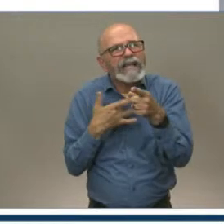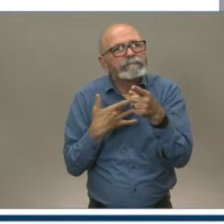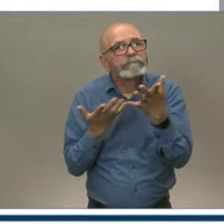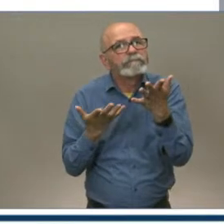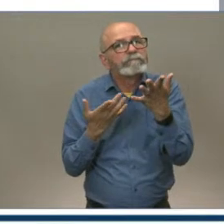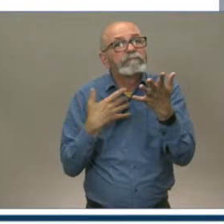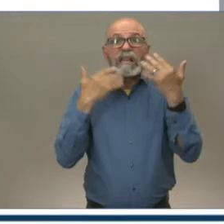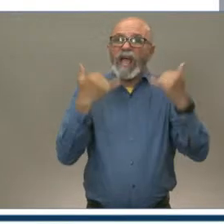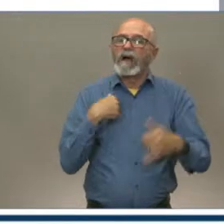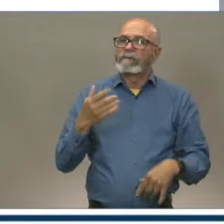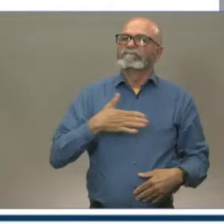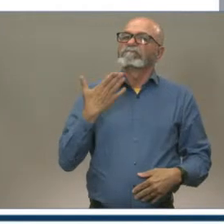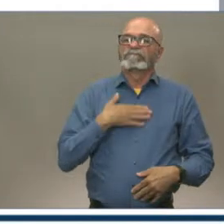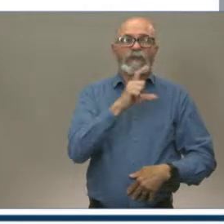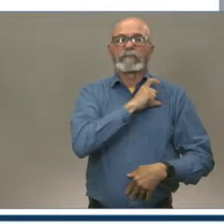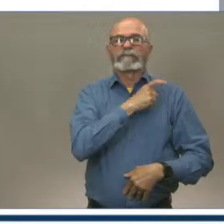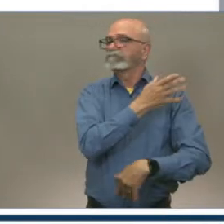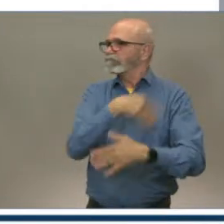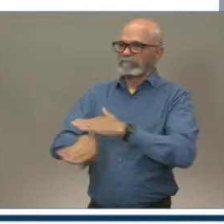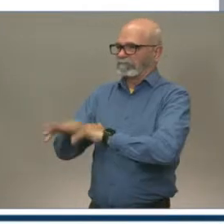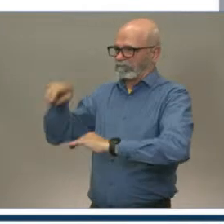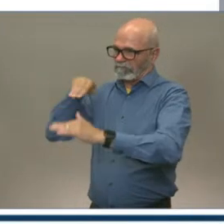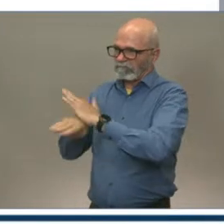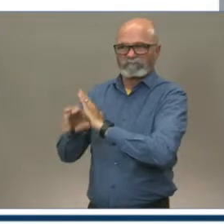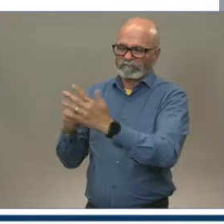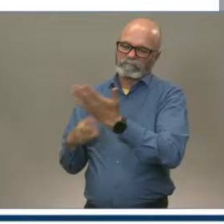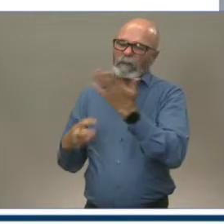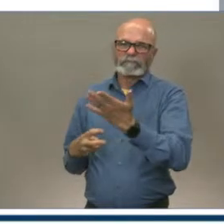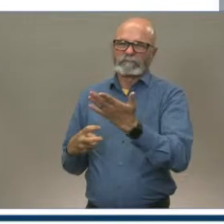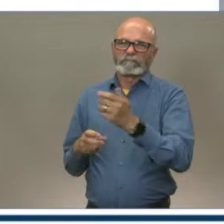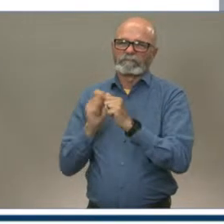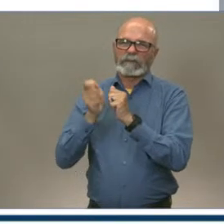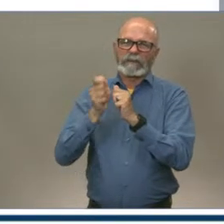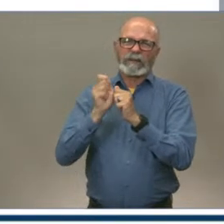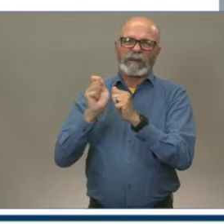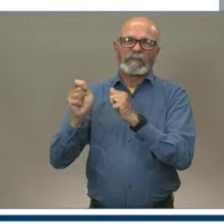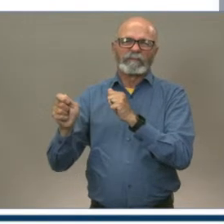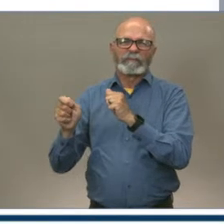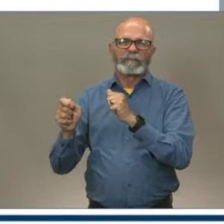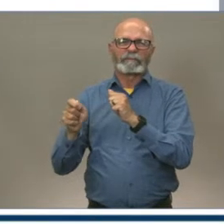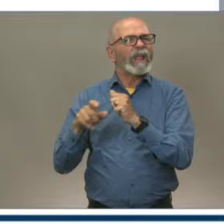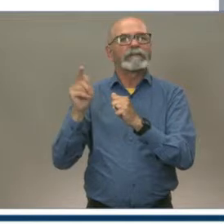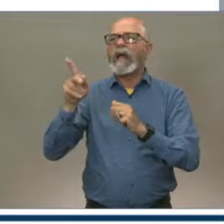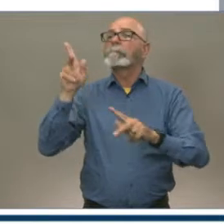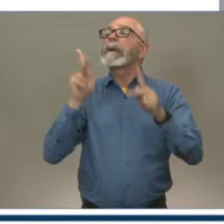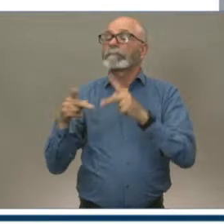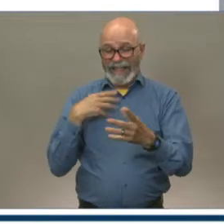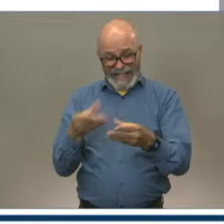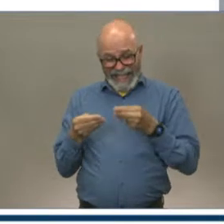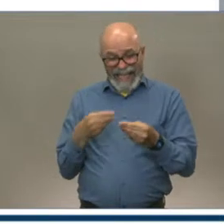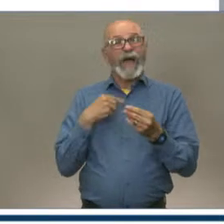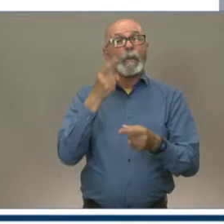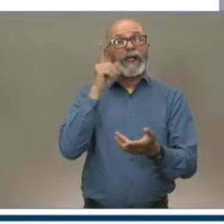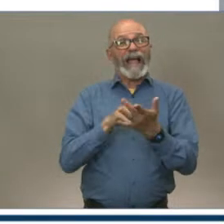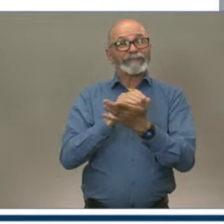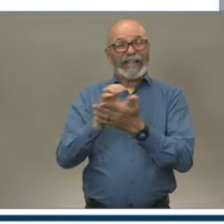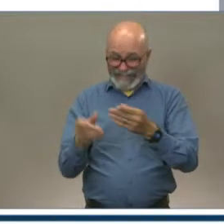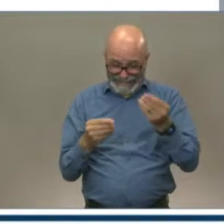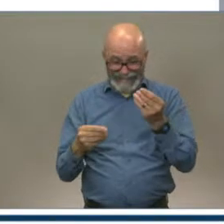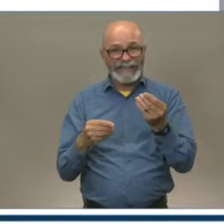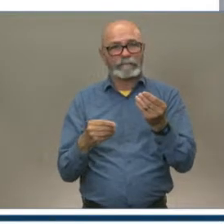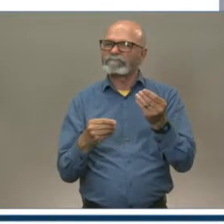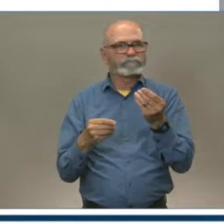quickly and issued fines, but the current fine does not seem to be enough of a deterrent. So we're doubling our fines